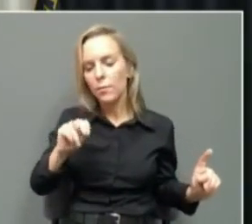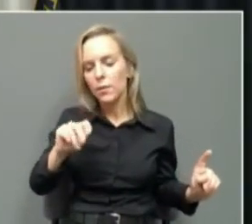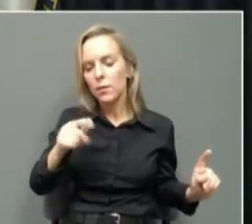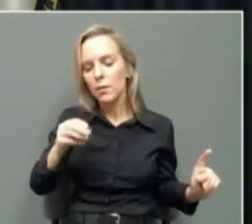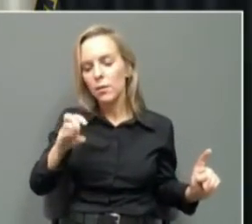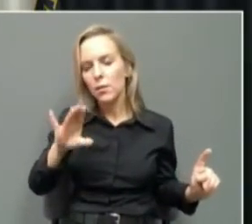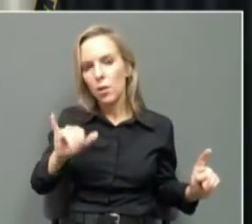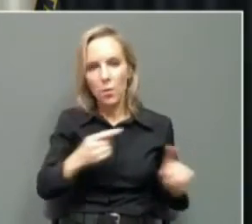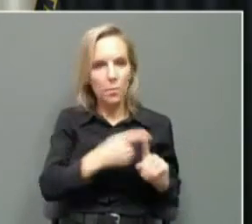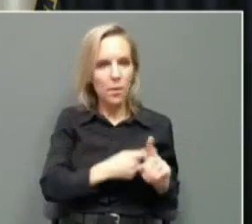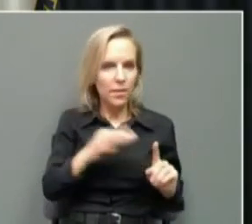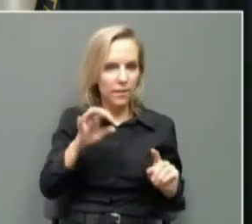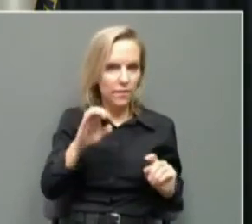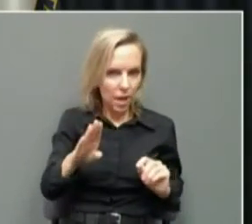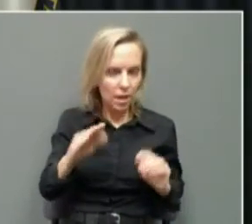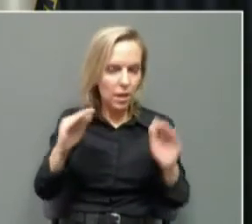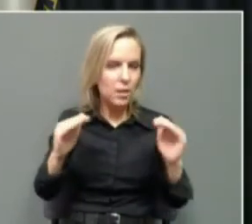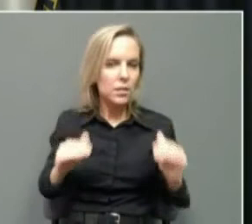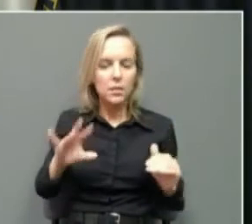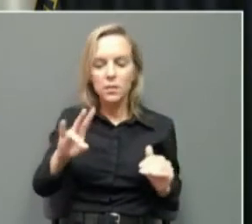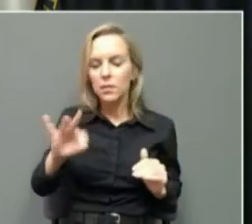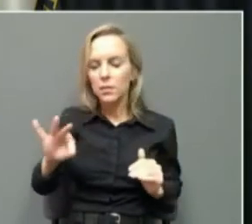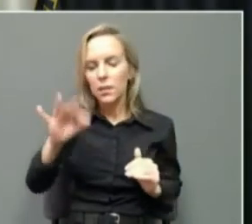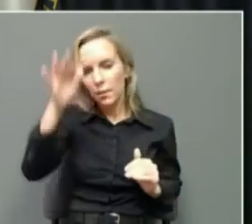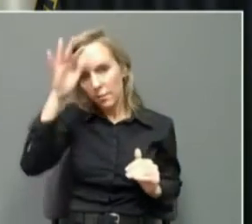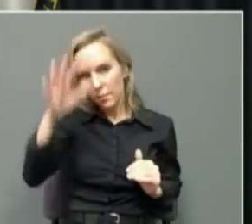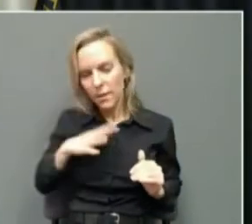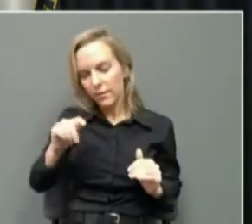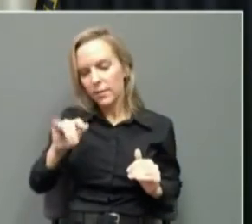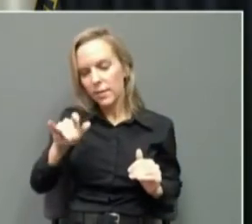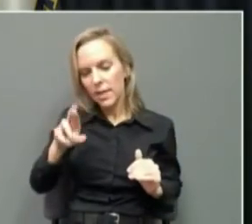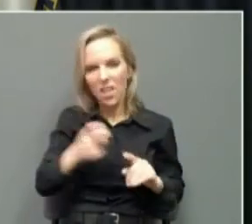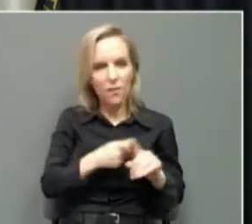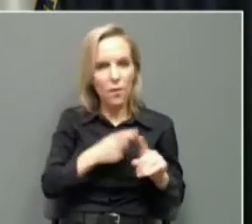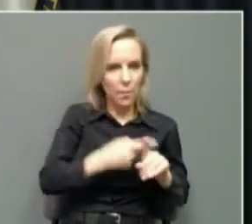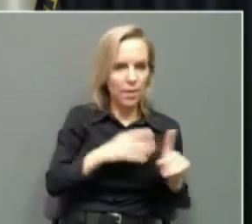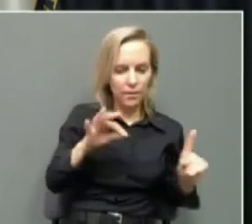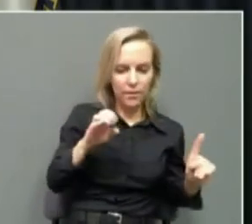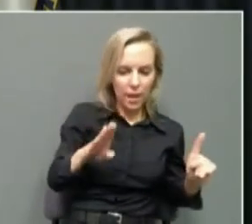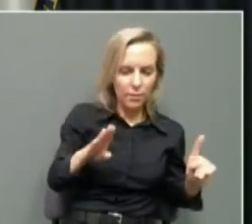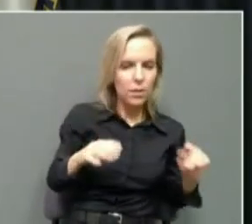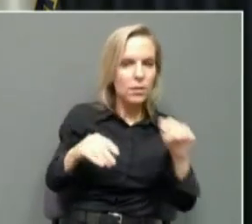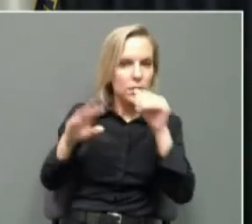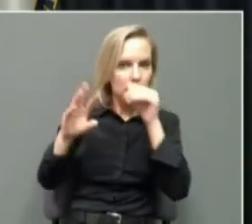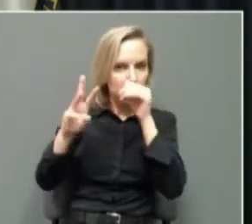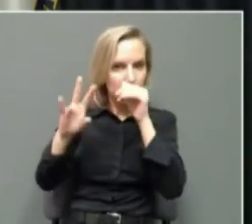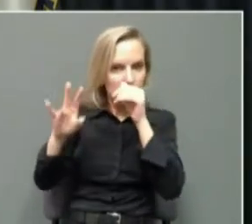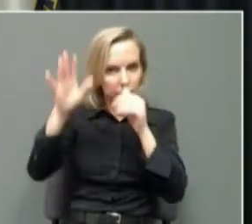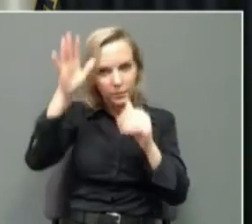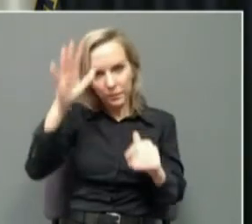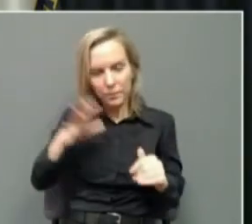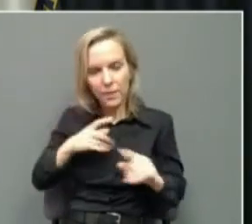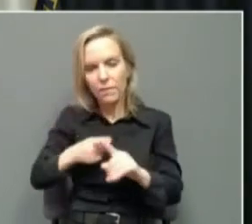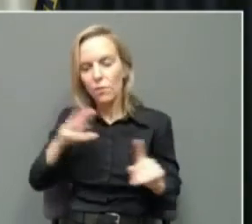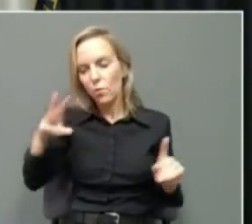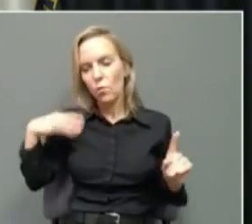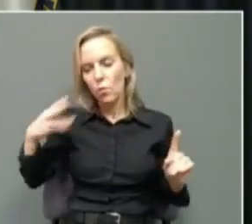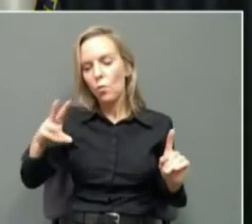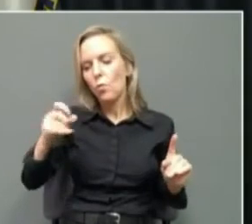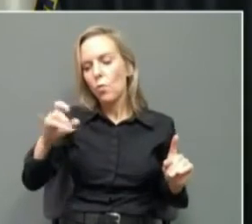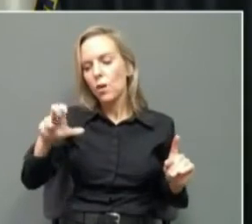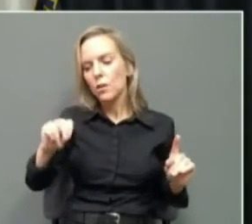February. 79-year-old man in Taylor, February. 76-year-old man from Washington County,